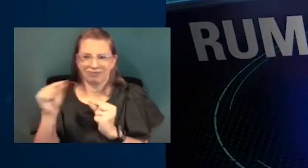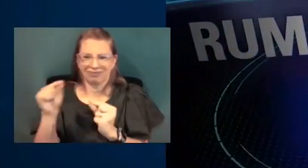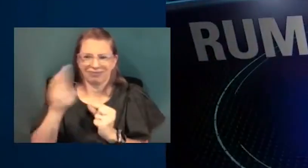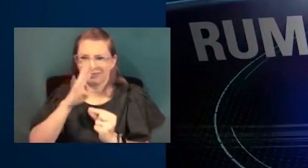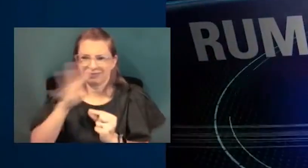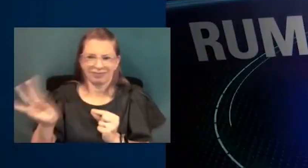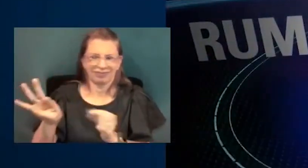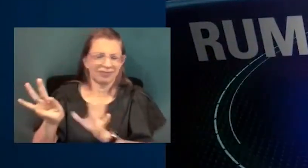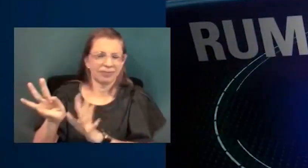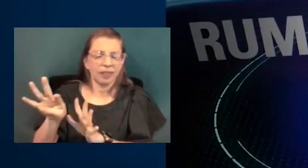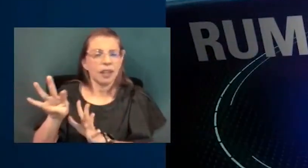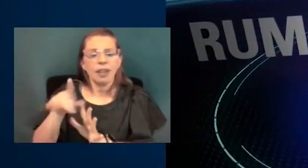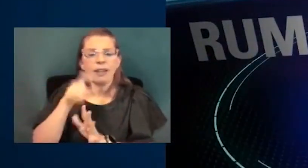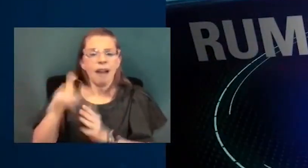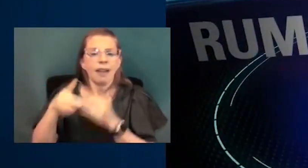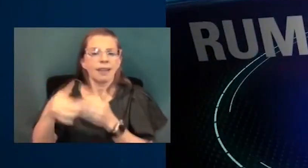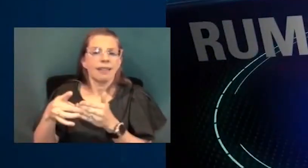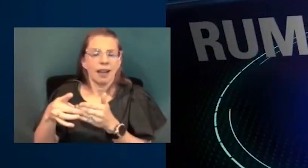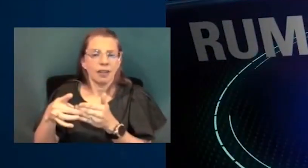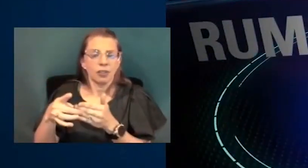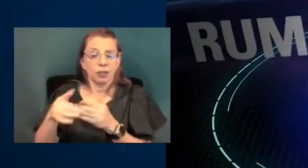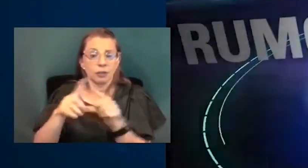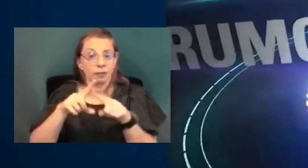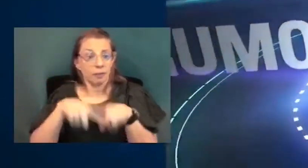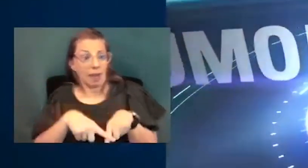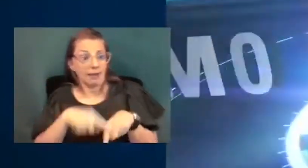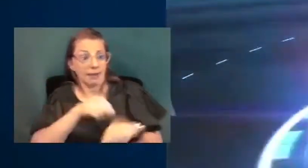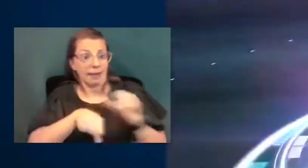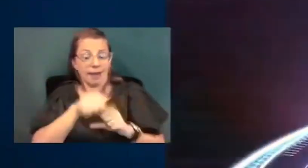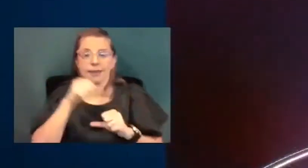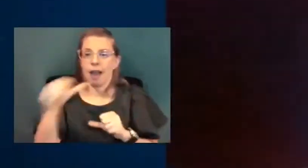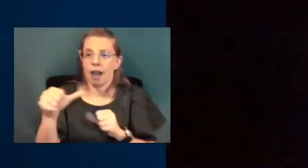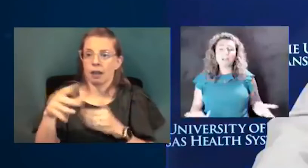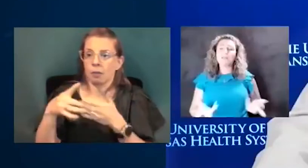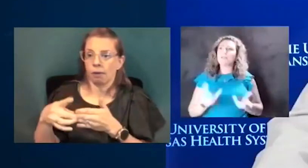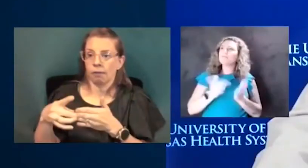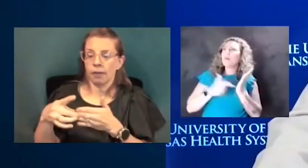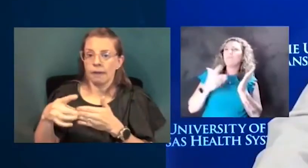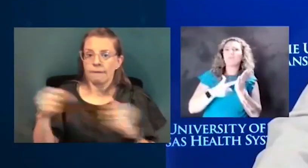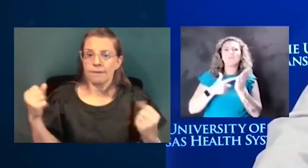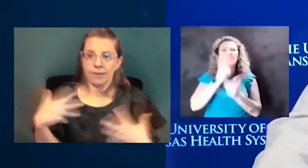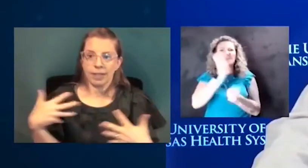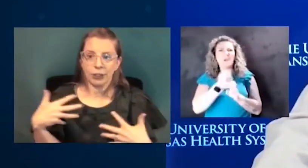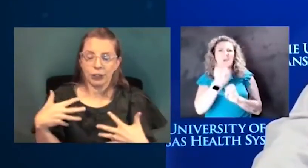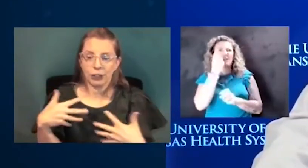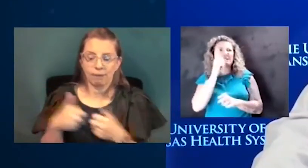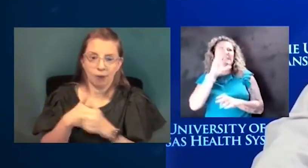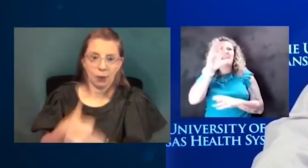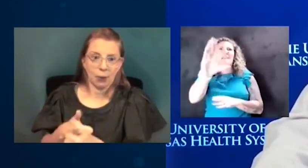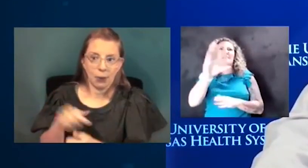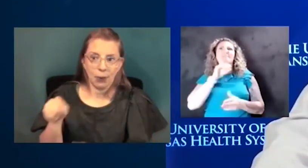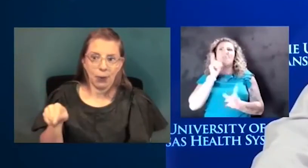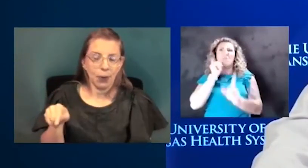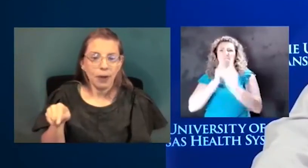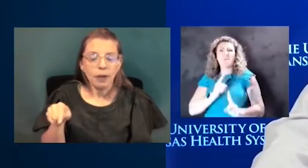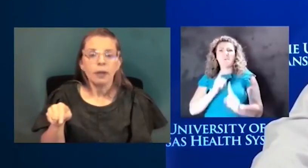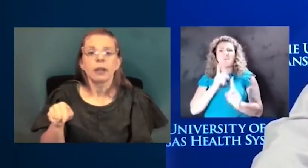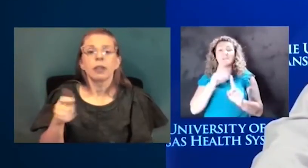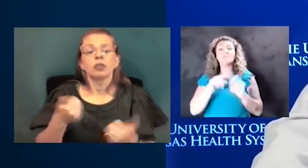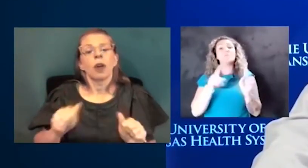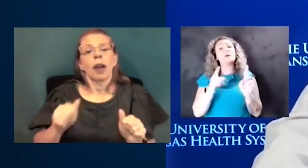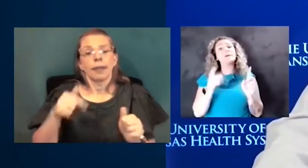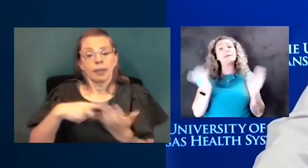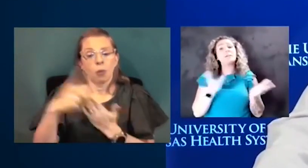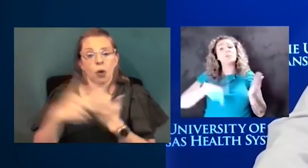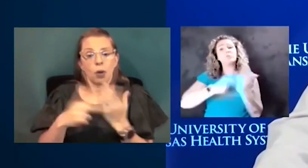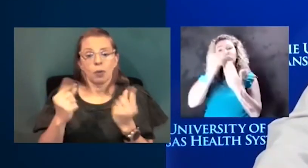they're not going to guide you based on science. They're going to guide you based on fear. But what we've tried to do in this program, and we continue to